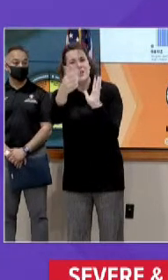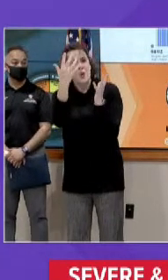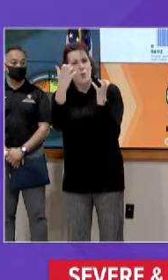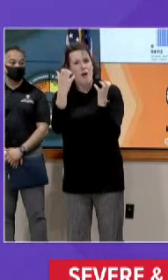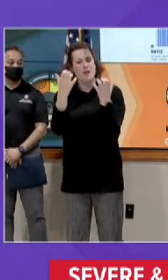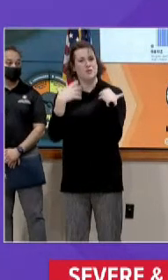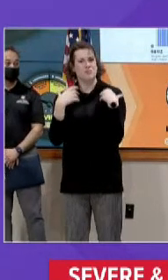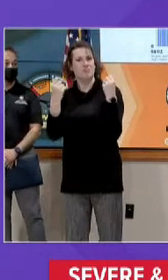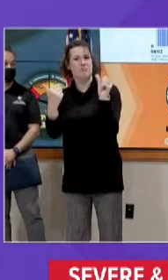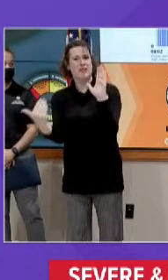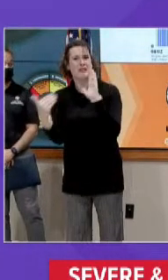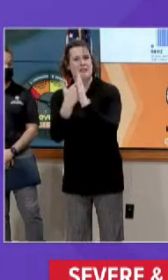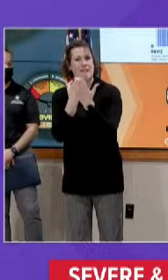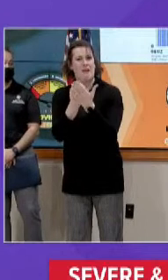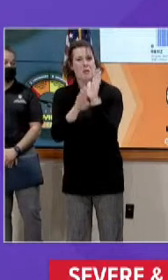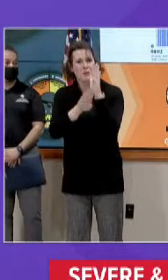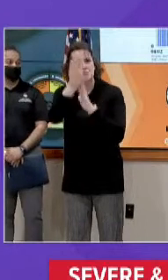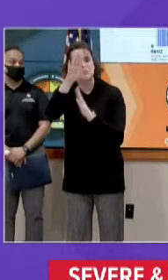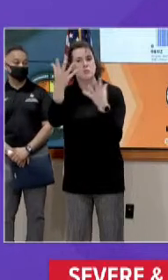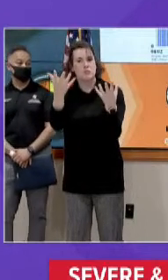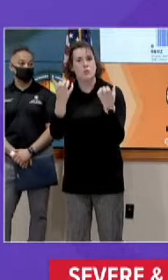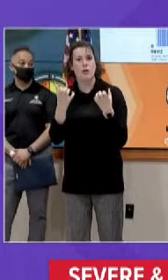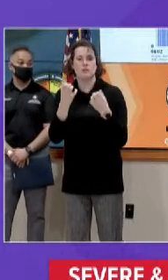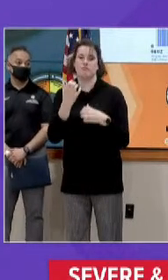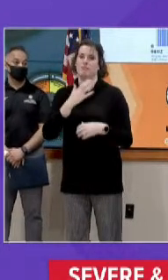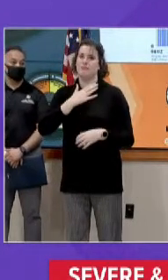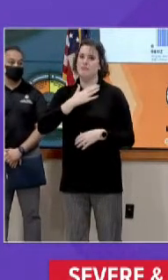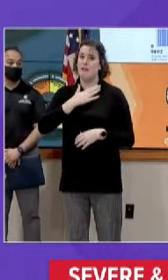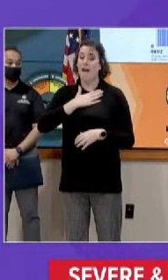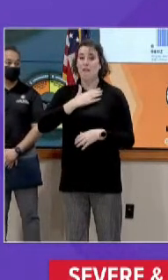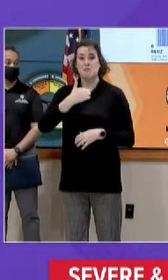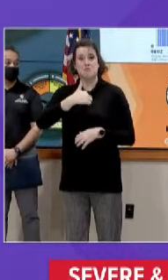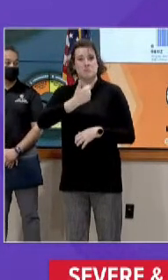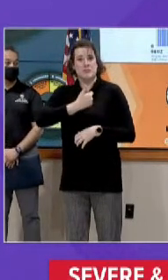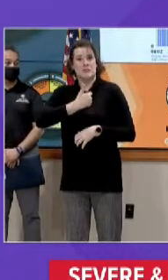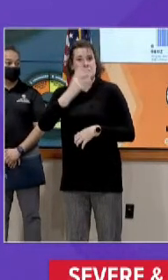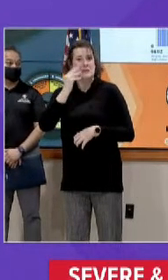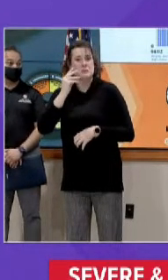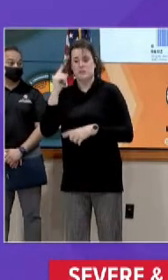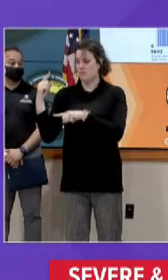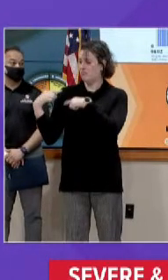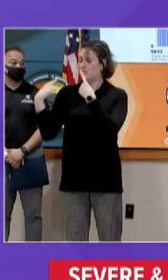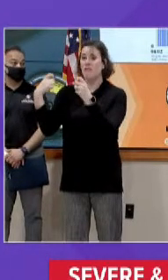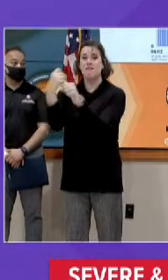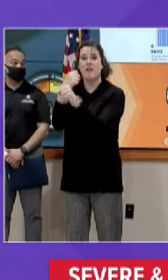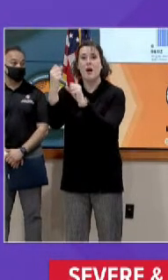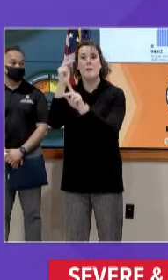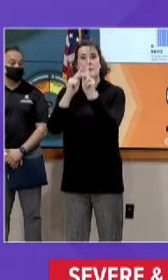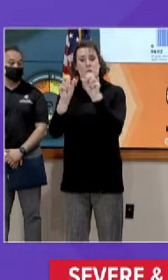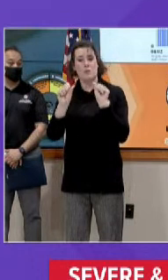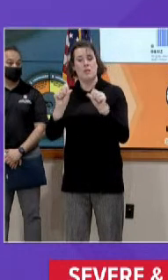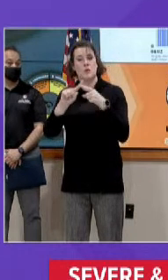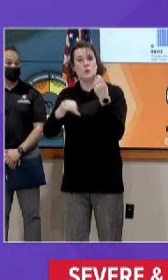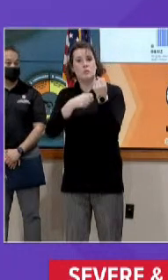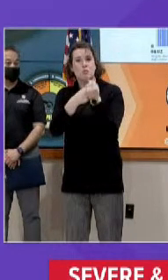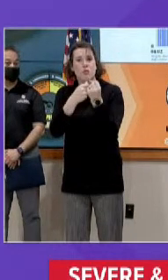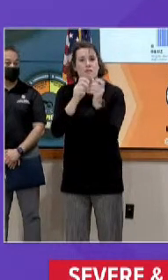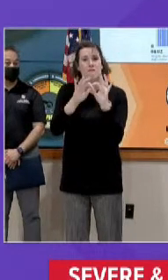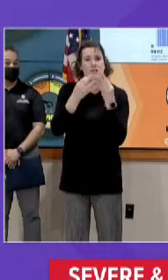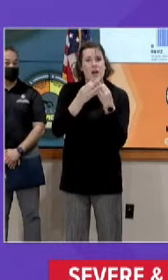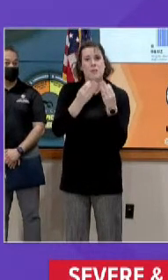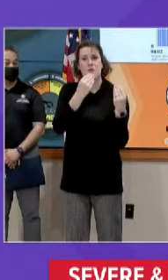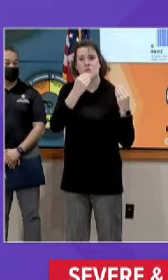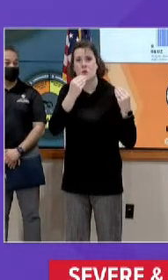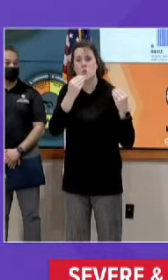recover as quickly as possible. I have always fought for people's ability to support their families, but